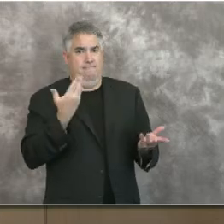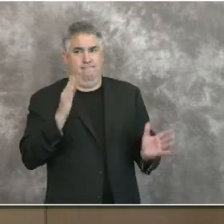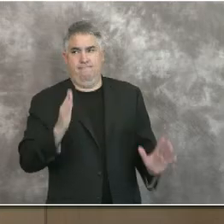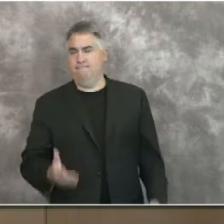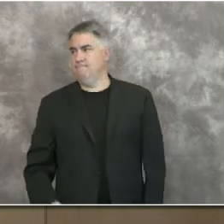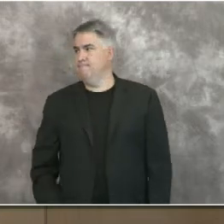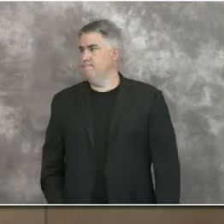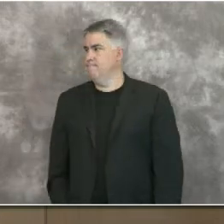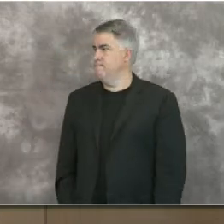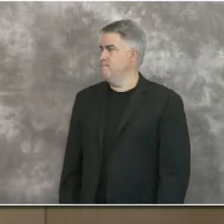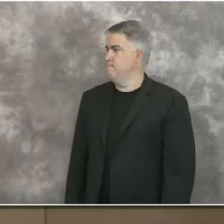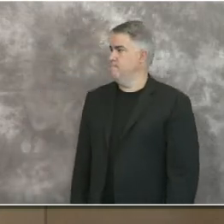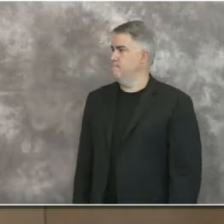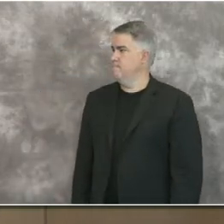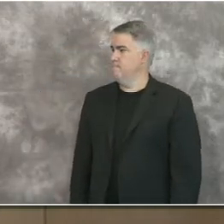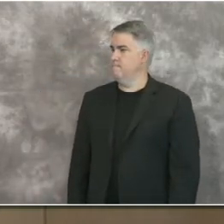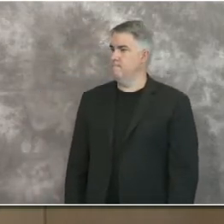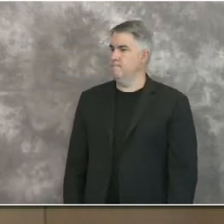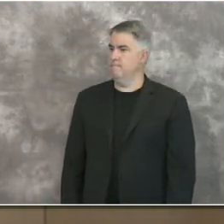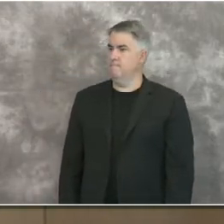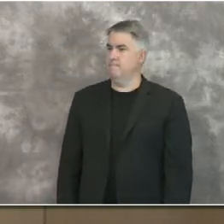Thank you. Mm-hmm.